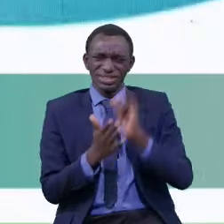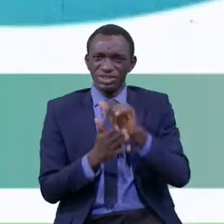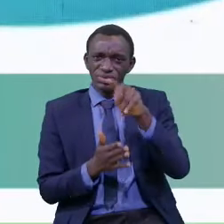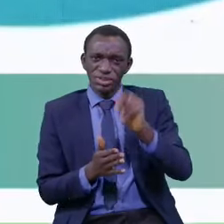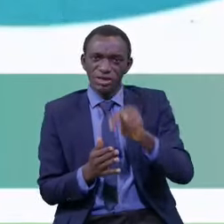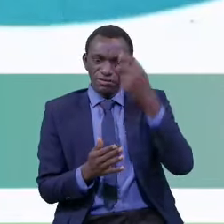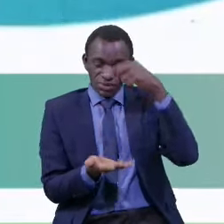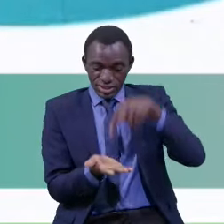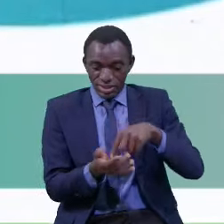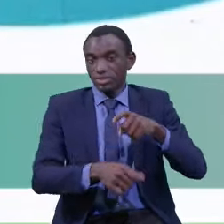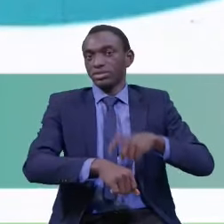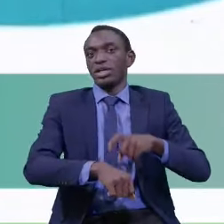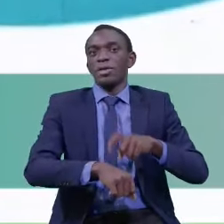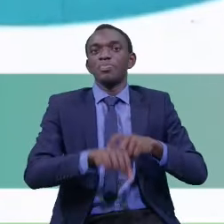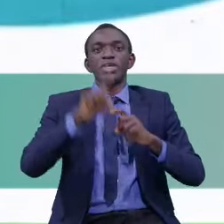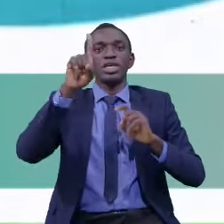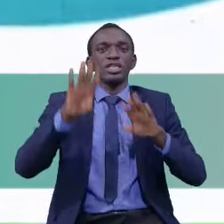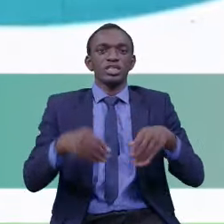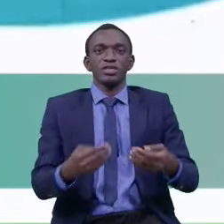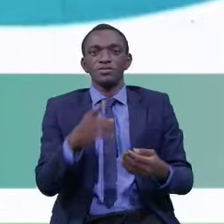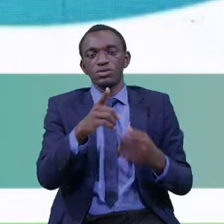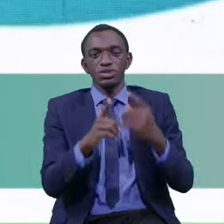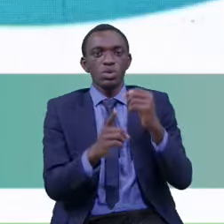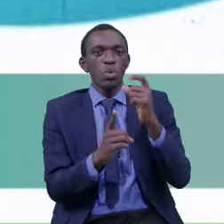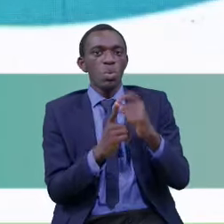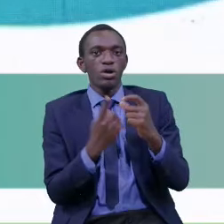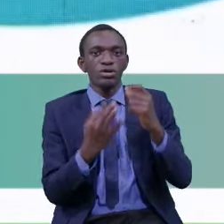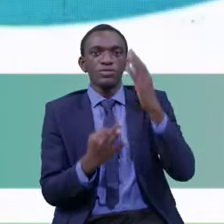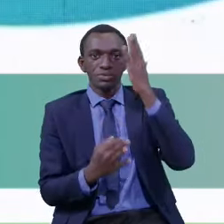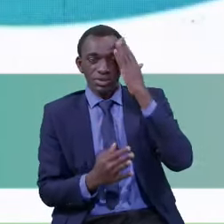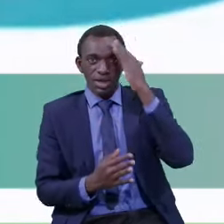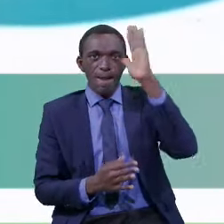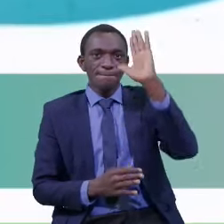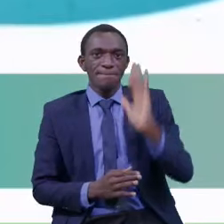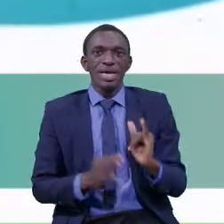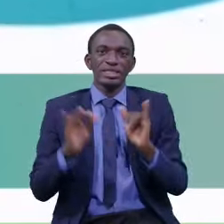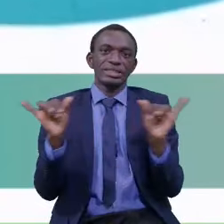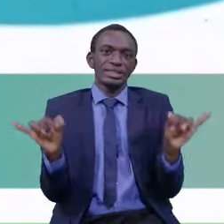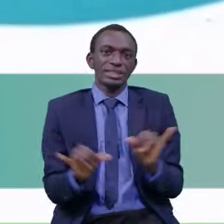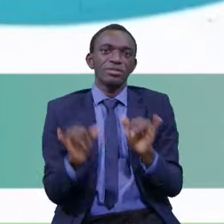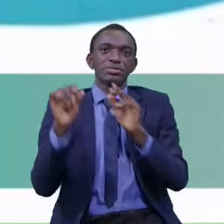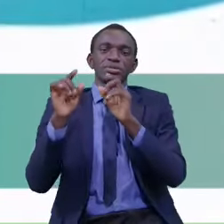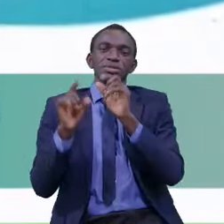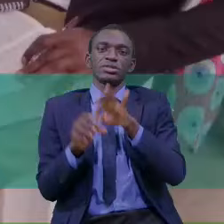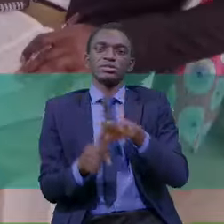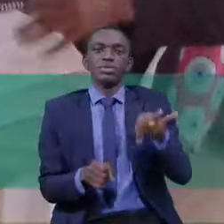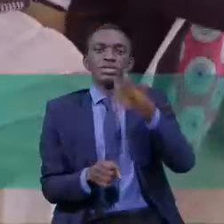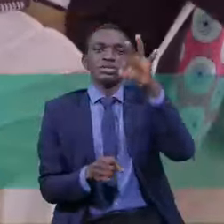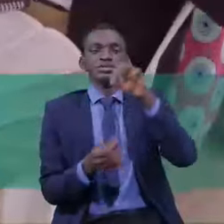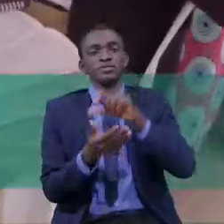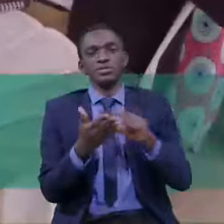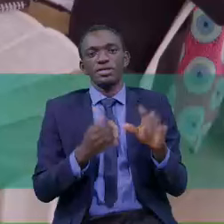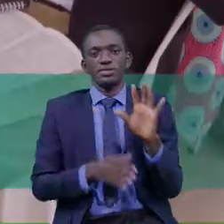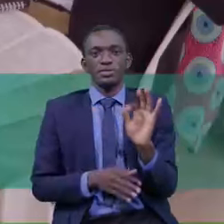the word of knowledge by the same Spirit. Look at verse 9. In verse